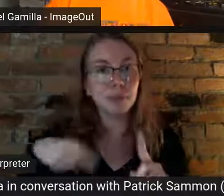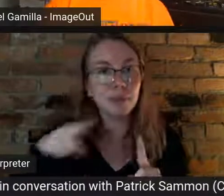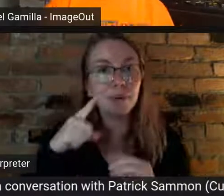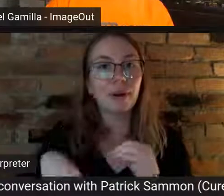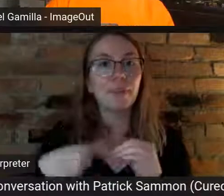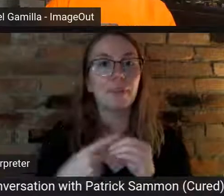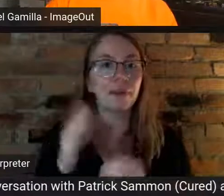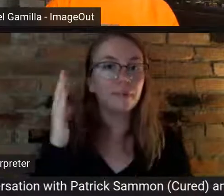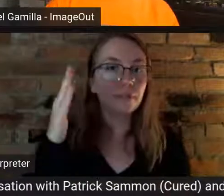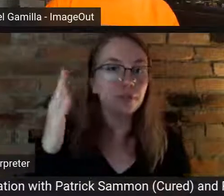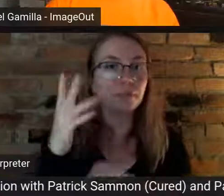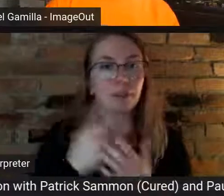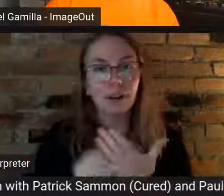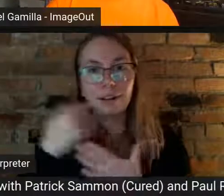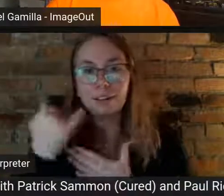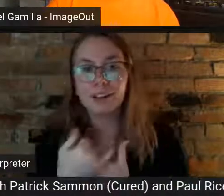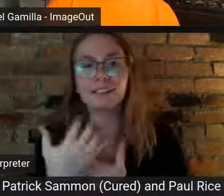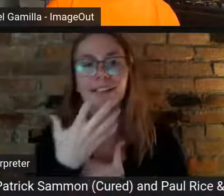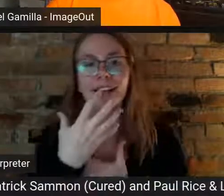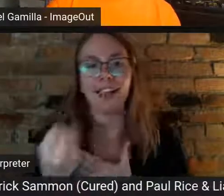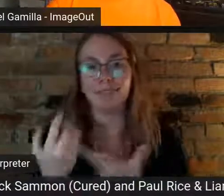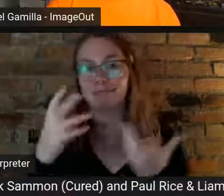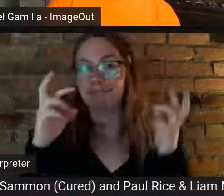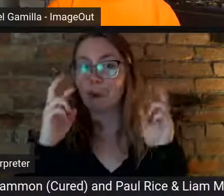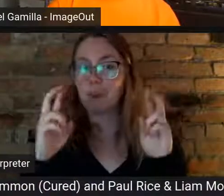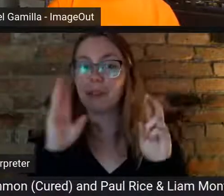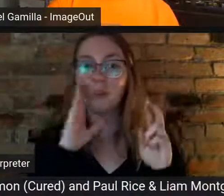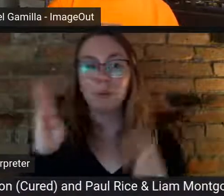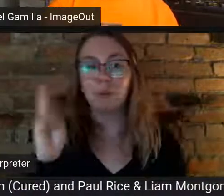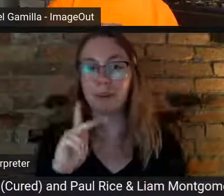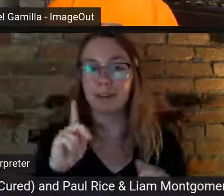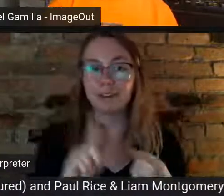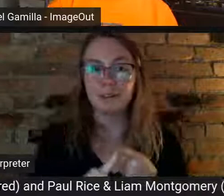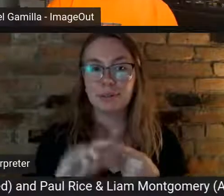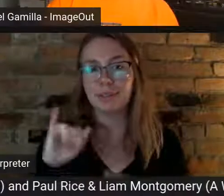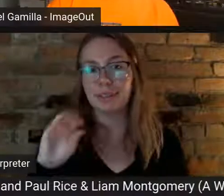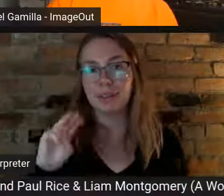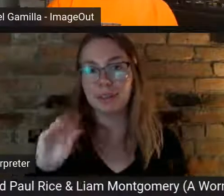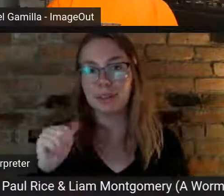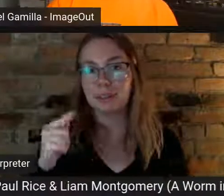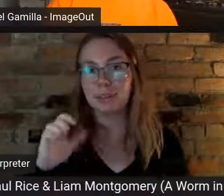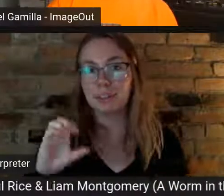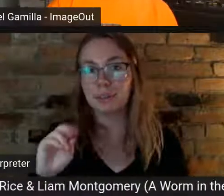and all that. And hopefully you'll be back at Image Out. So